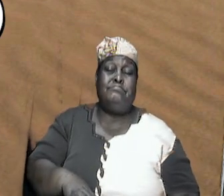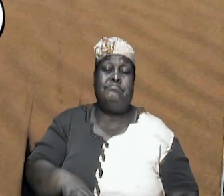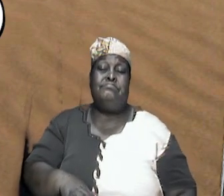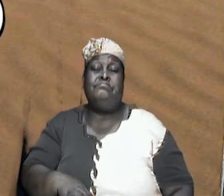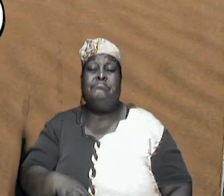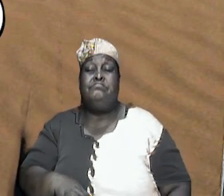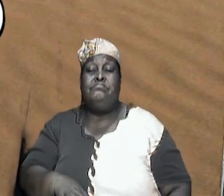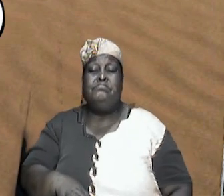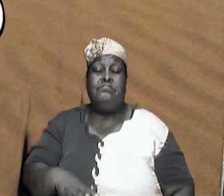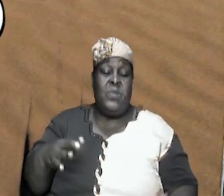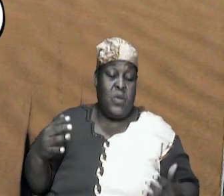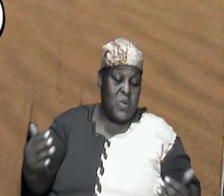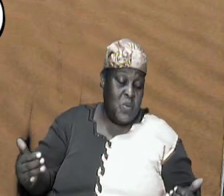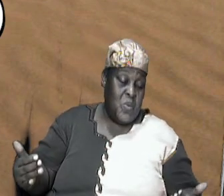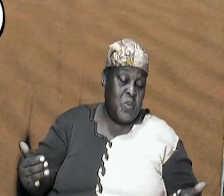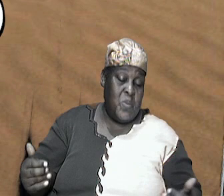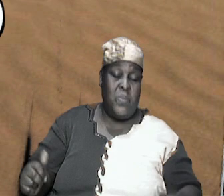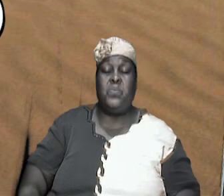Now,